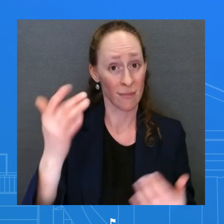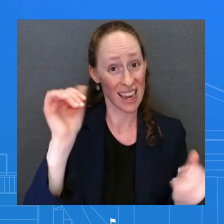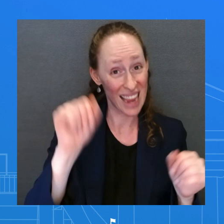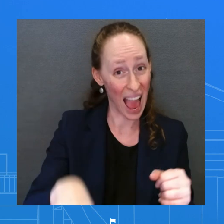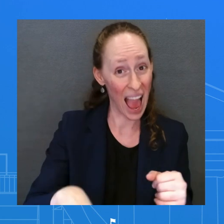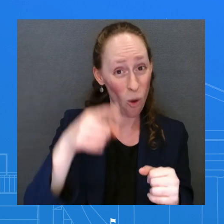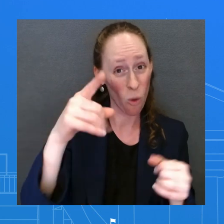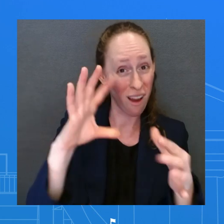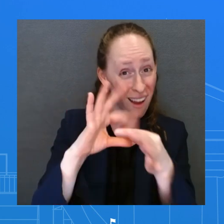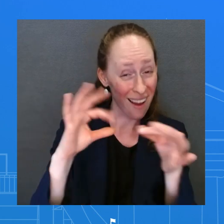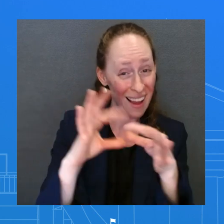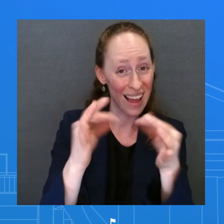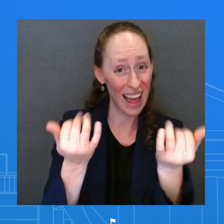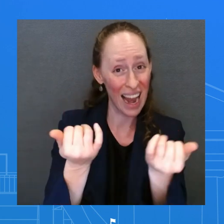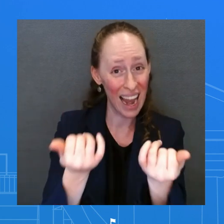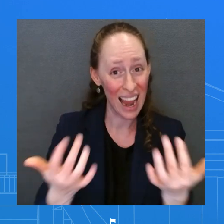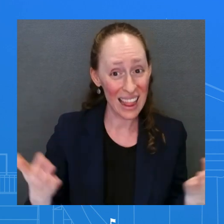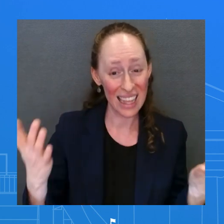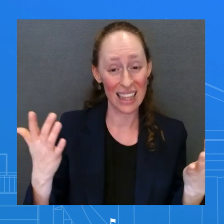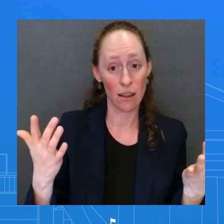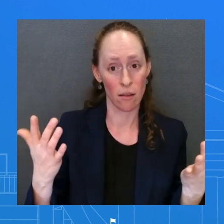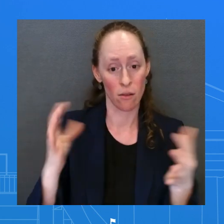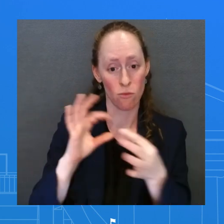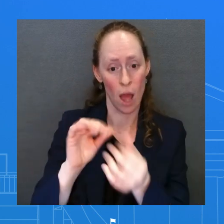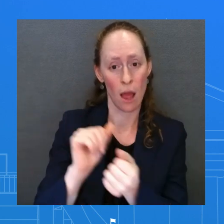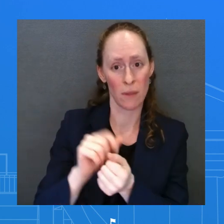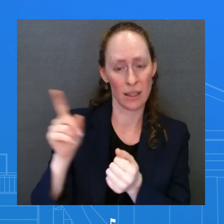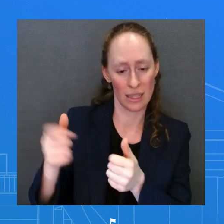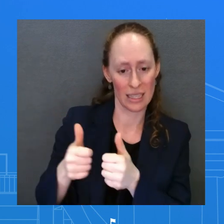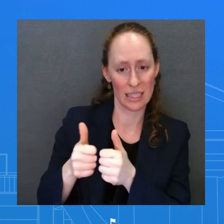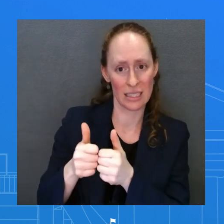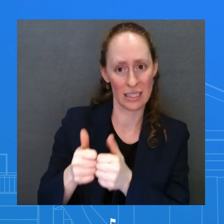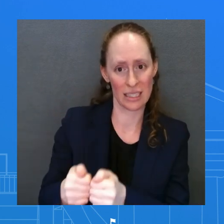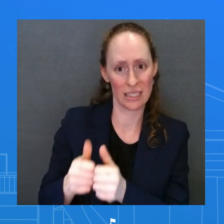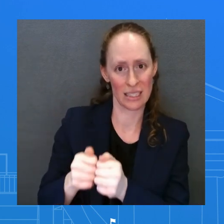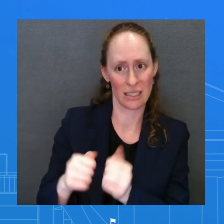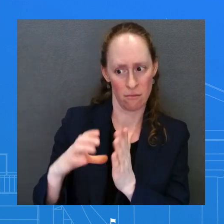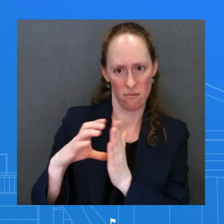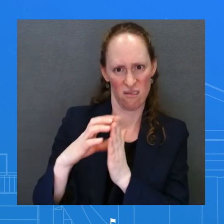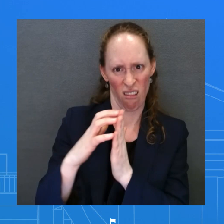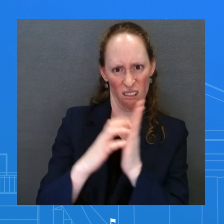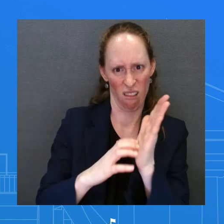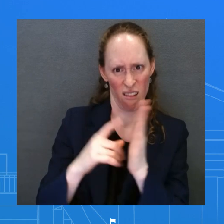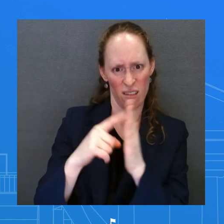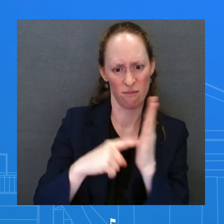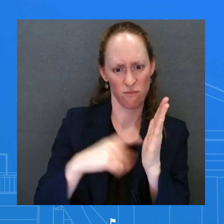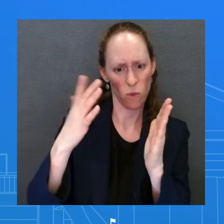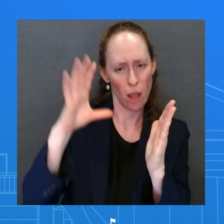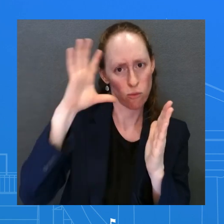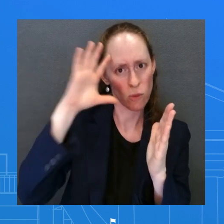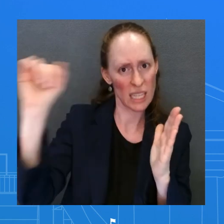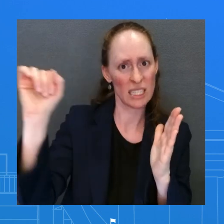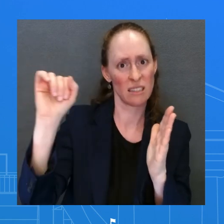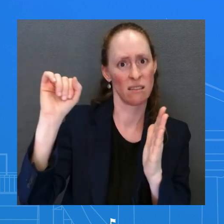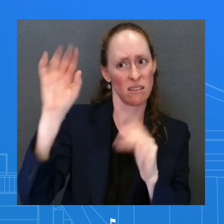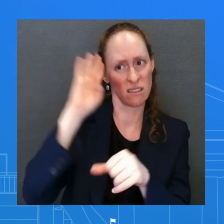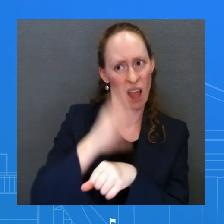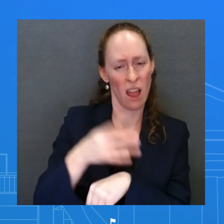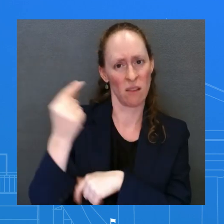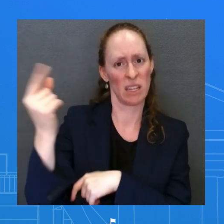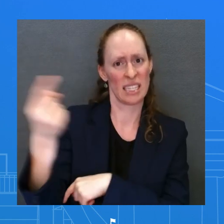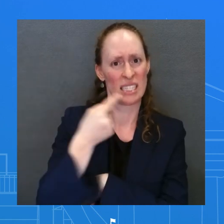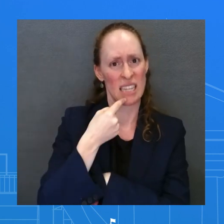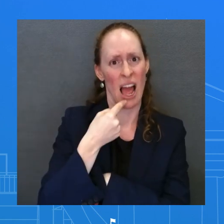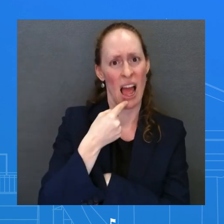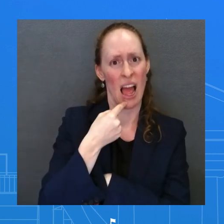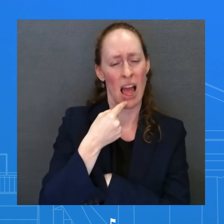text message and what the president's son was alleging? Was the president there or not? I would